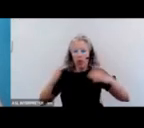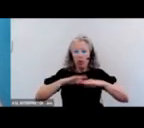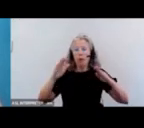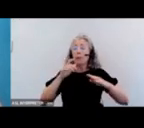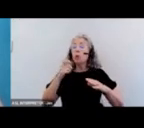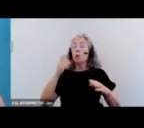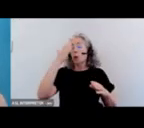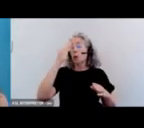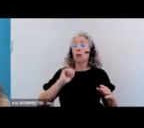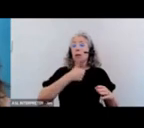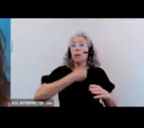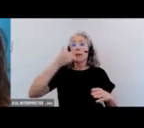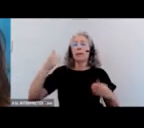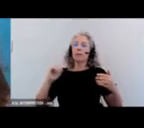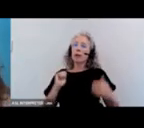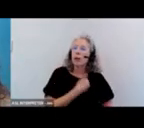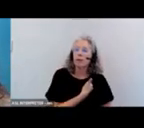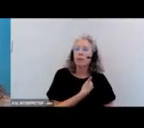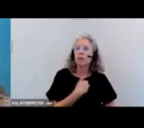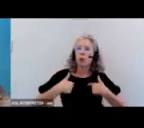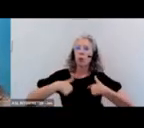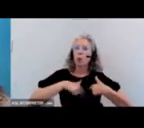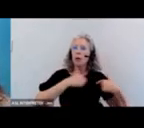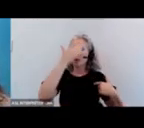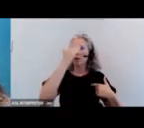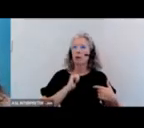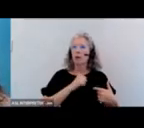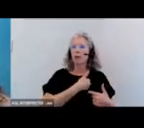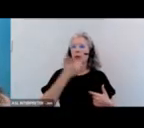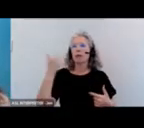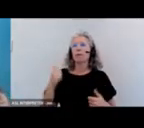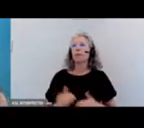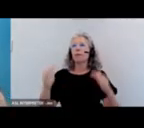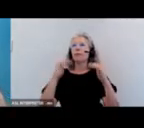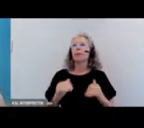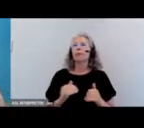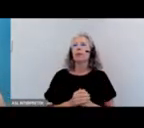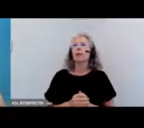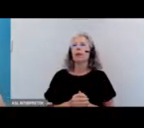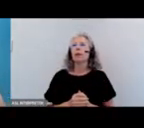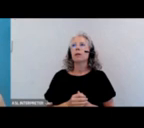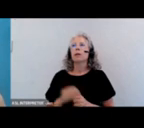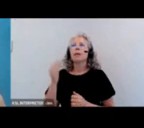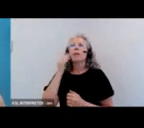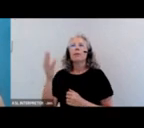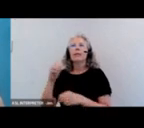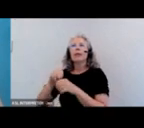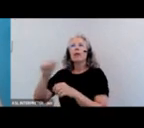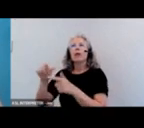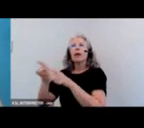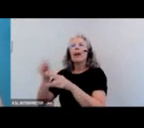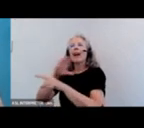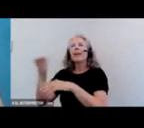best. Moving from information available in other languages to information is in other languages and informed by